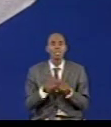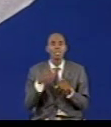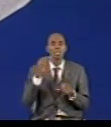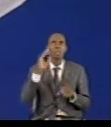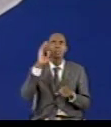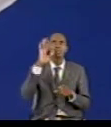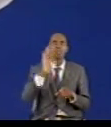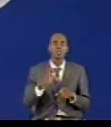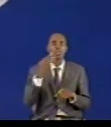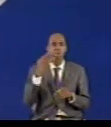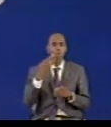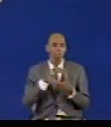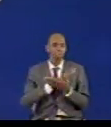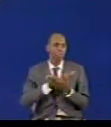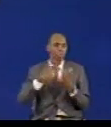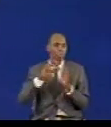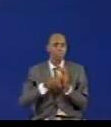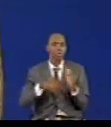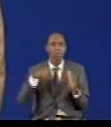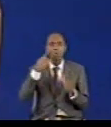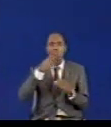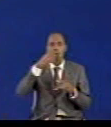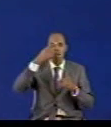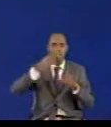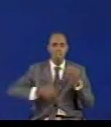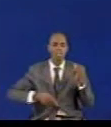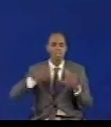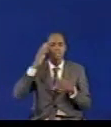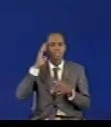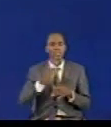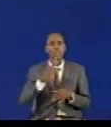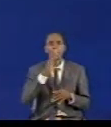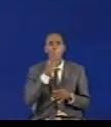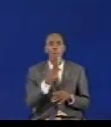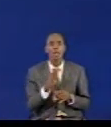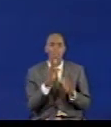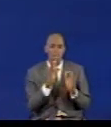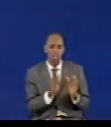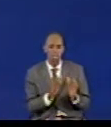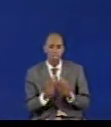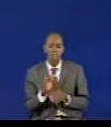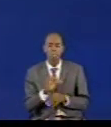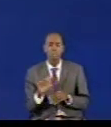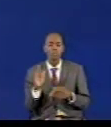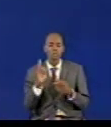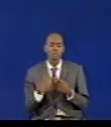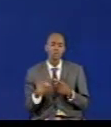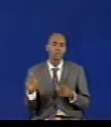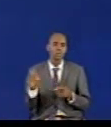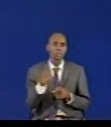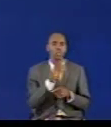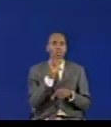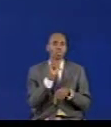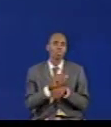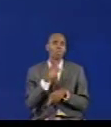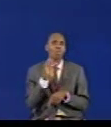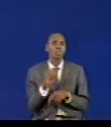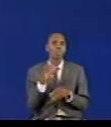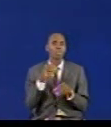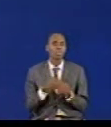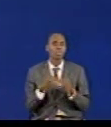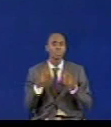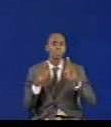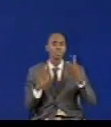whose end shall be according to their works. In